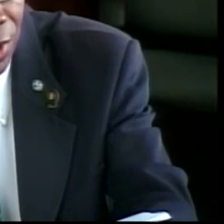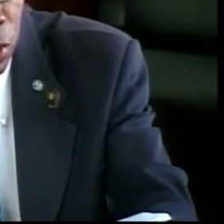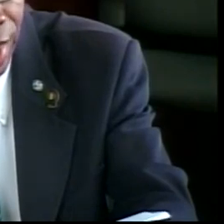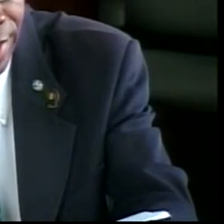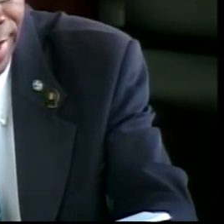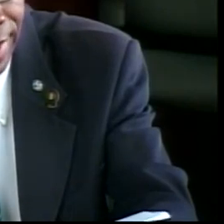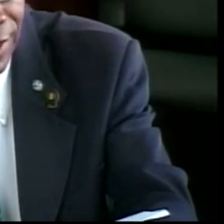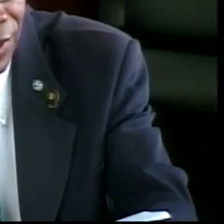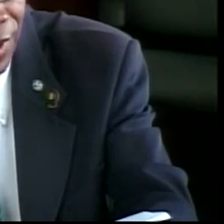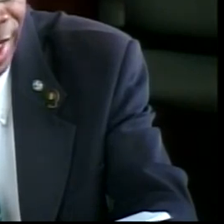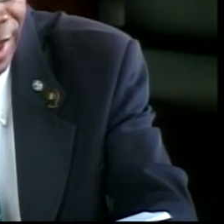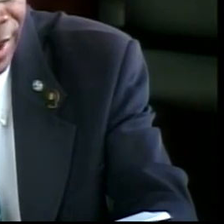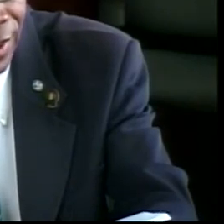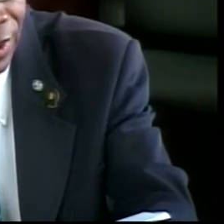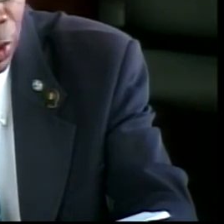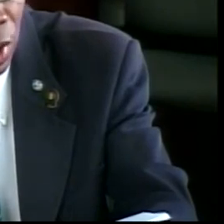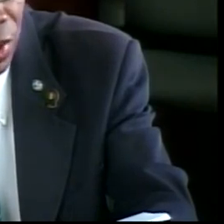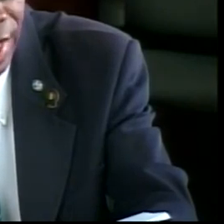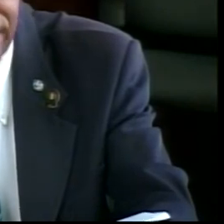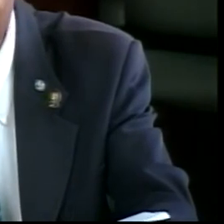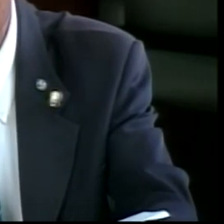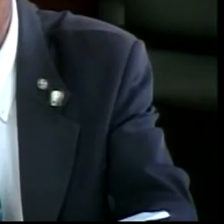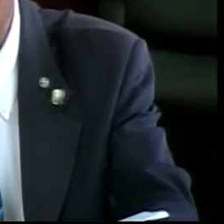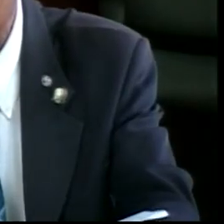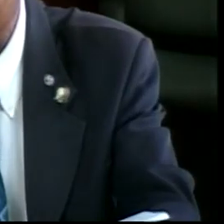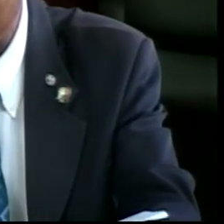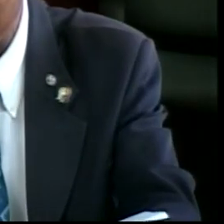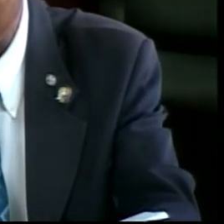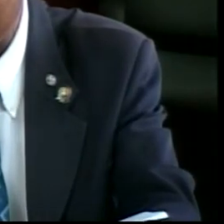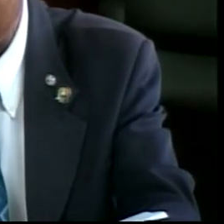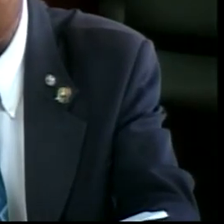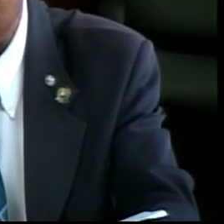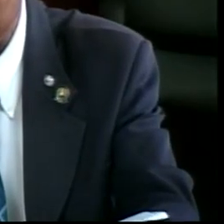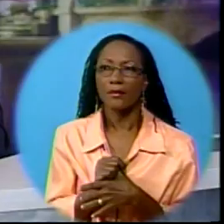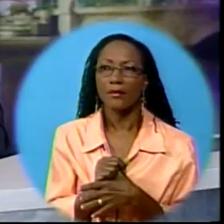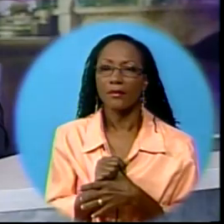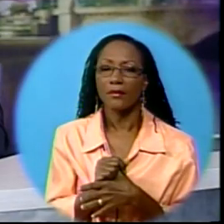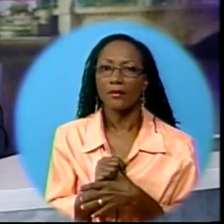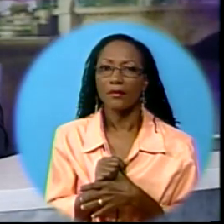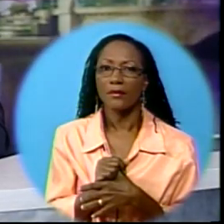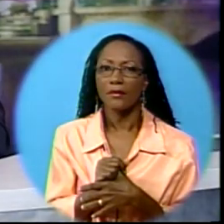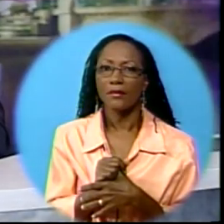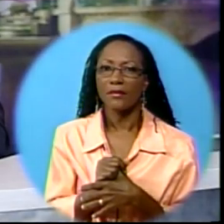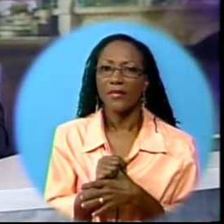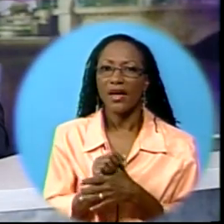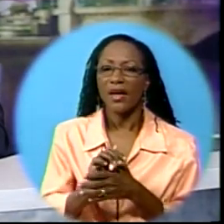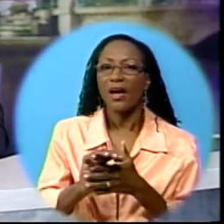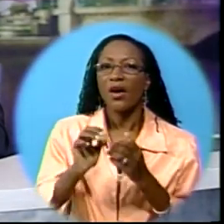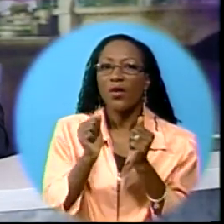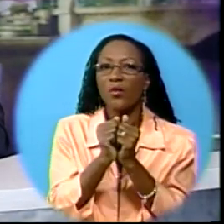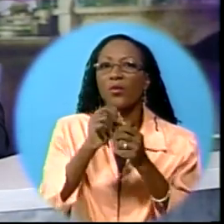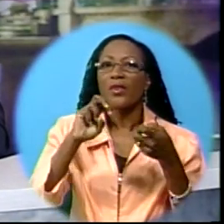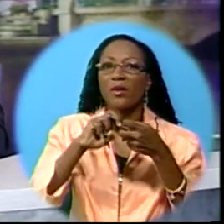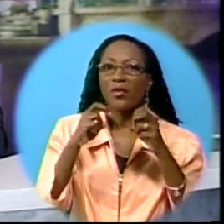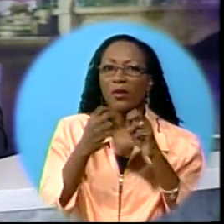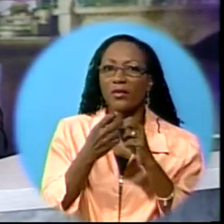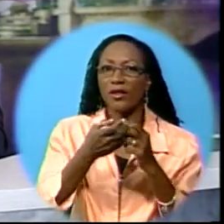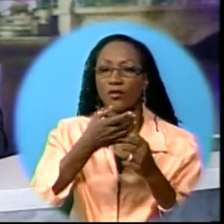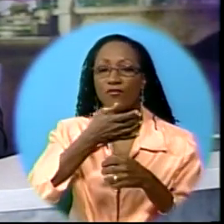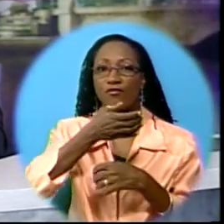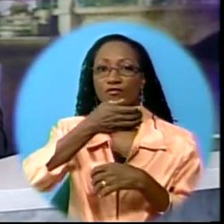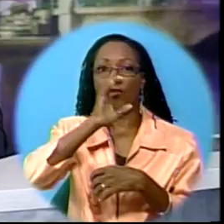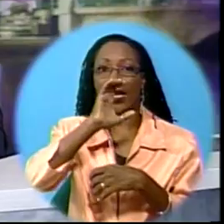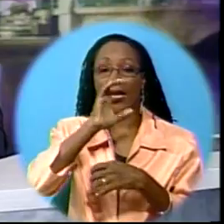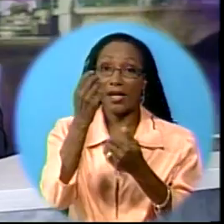can cause greater sedative effect, drowsiness and confusion. On the issue of drinking and driving, Pastor